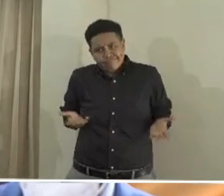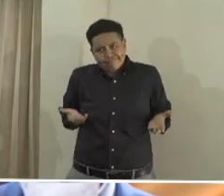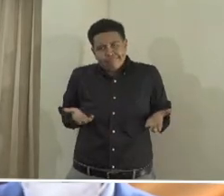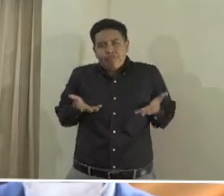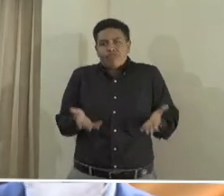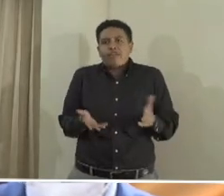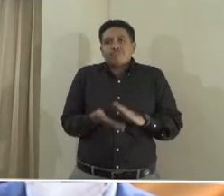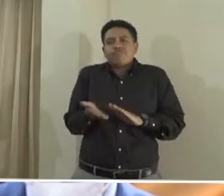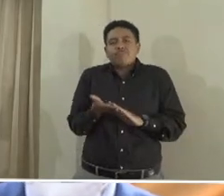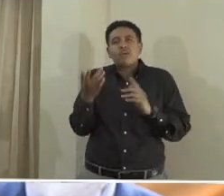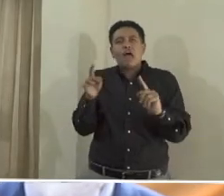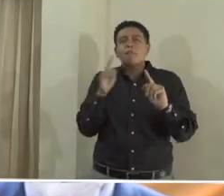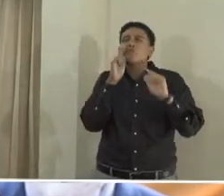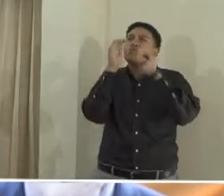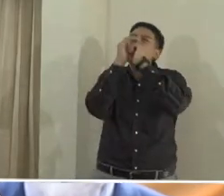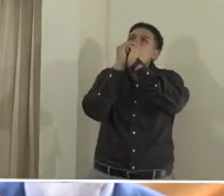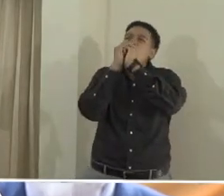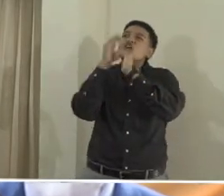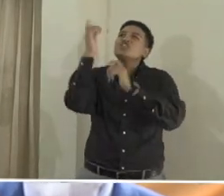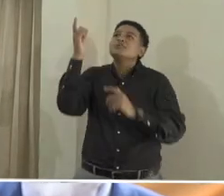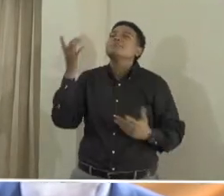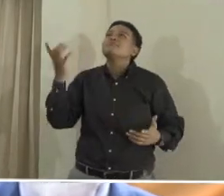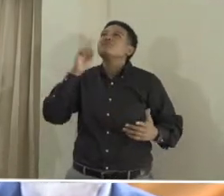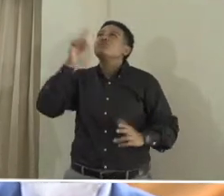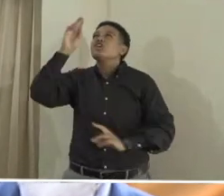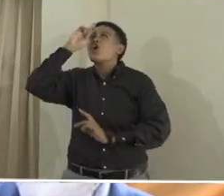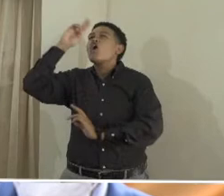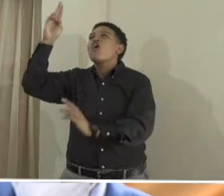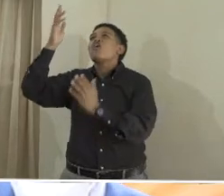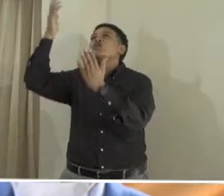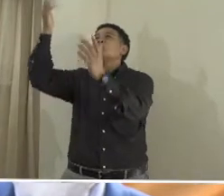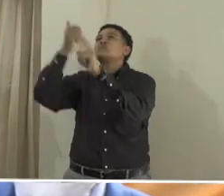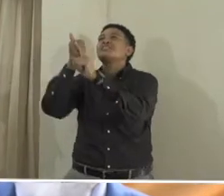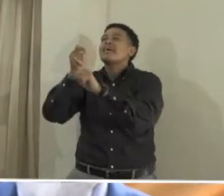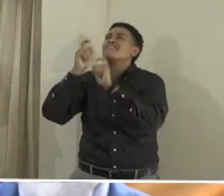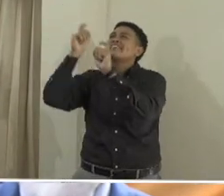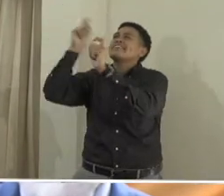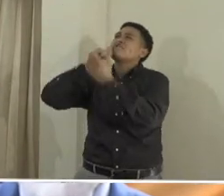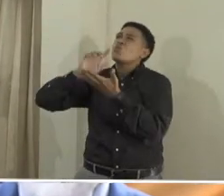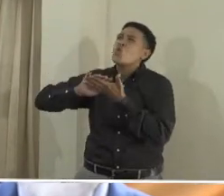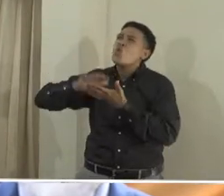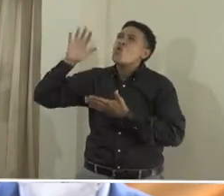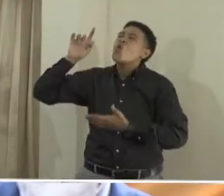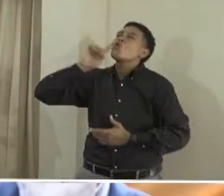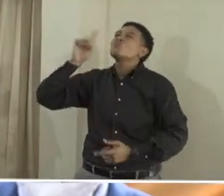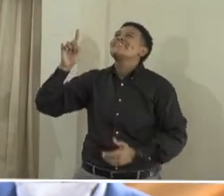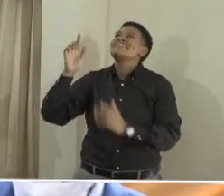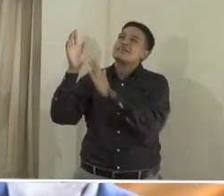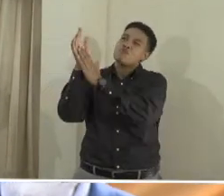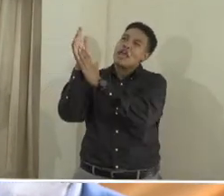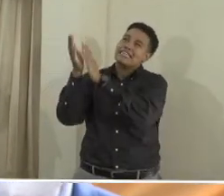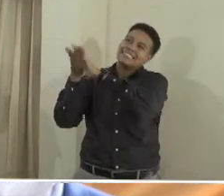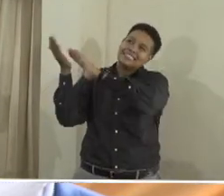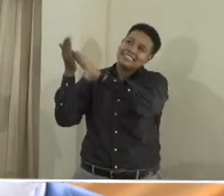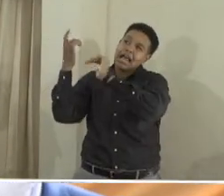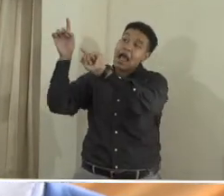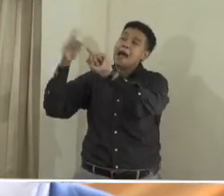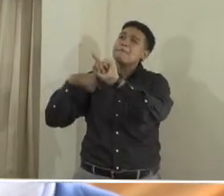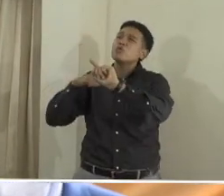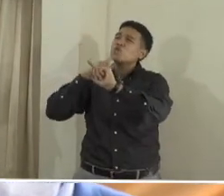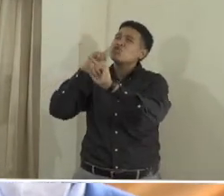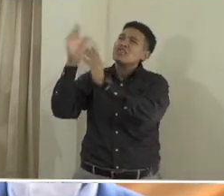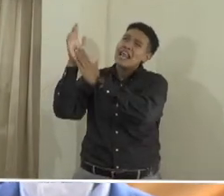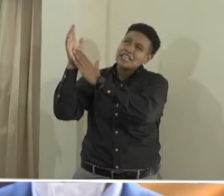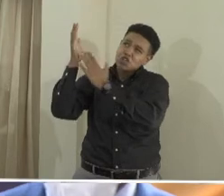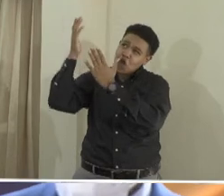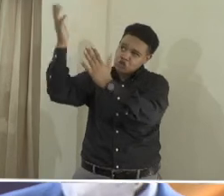sanctuary, to worship, to honor you, to give you glory and praise. We